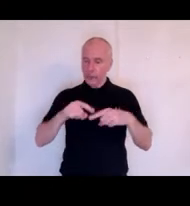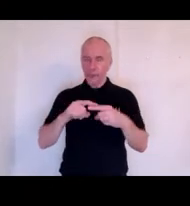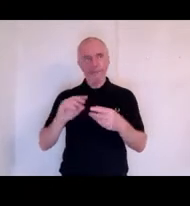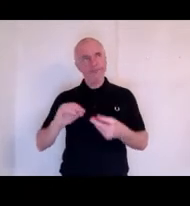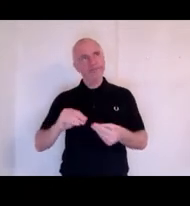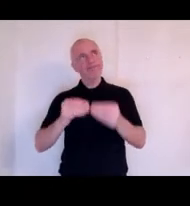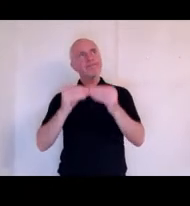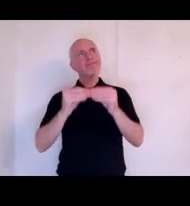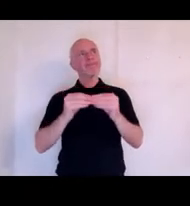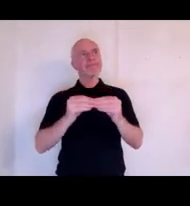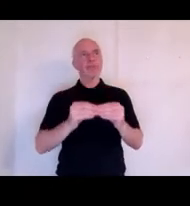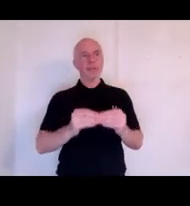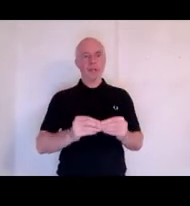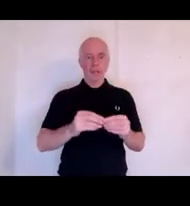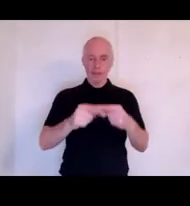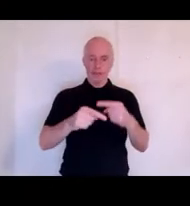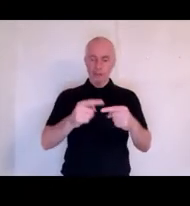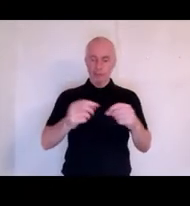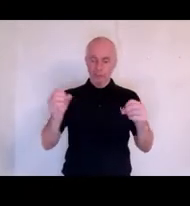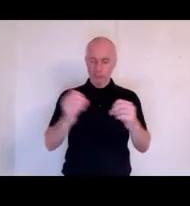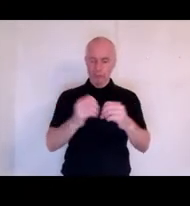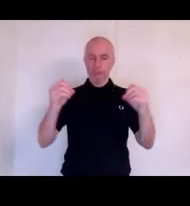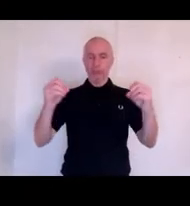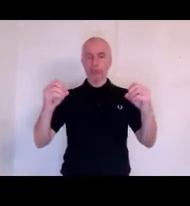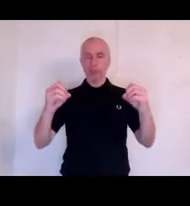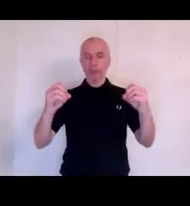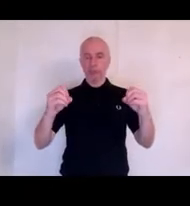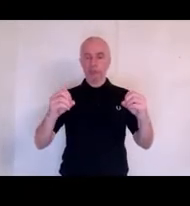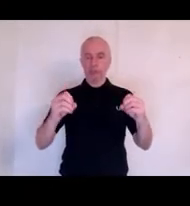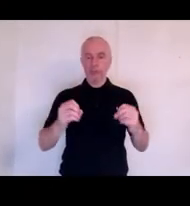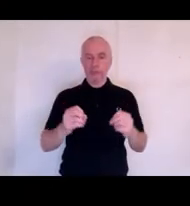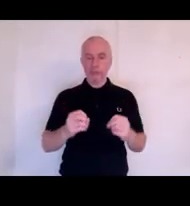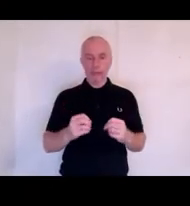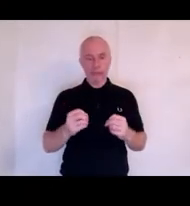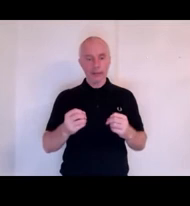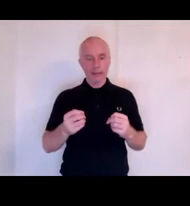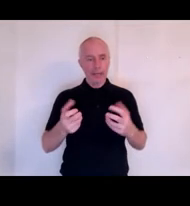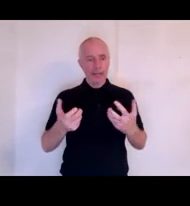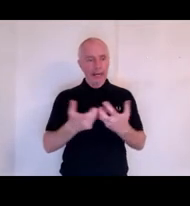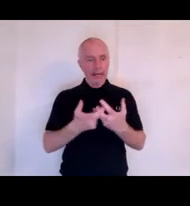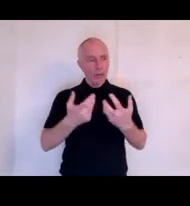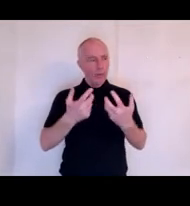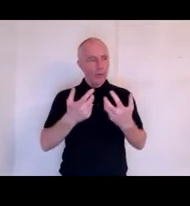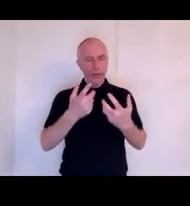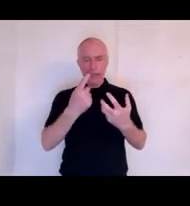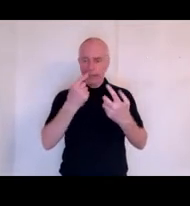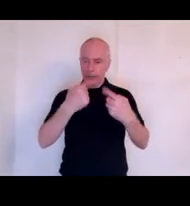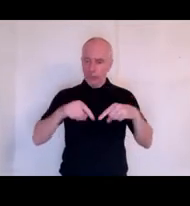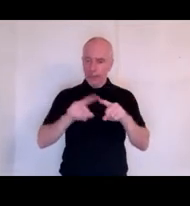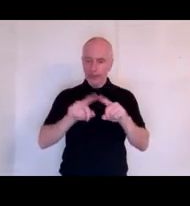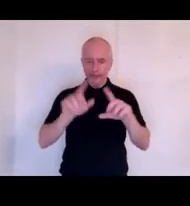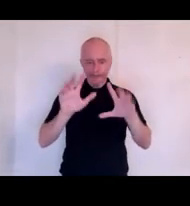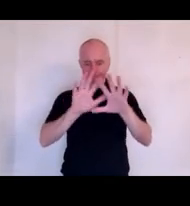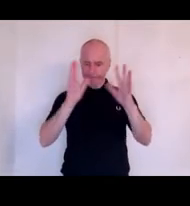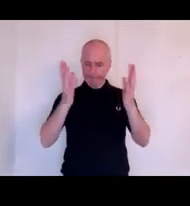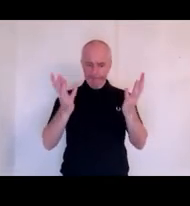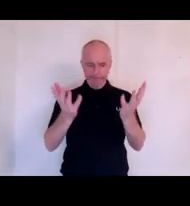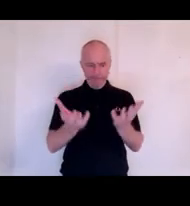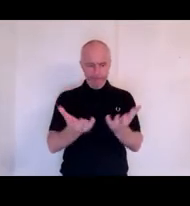come back to the nuclear data to start thinking about how can we treat this at a holistic scale such that we can design the reactor.